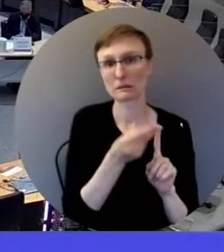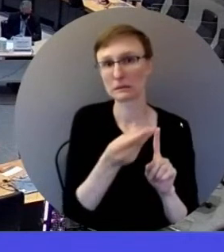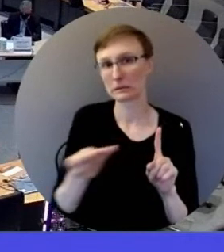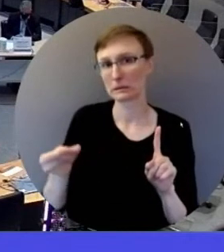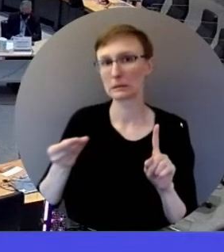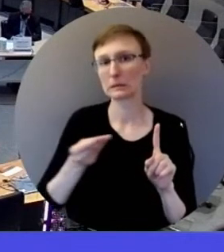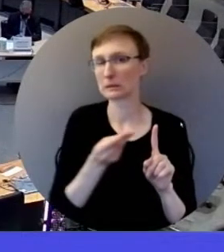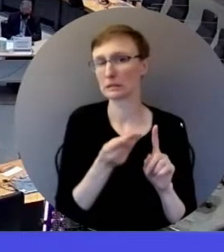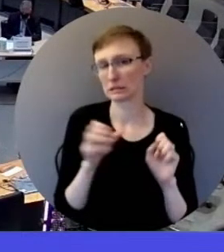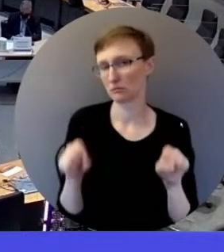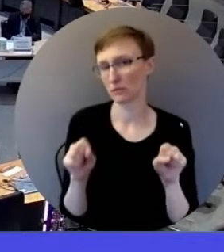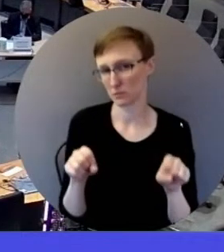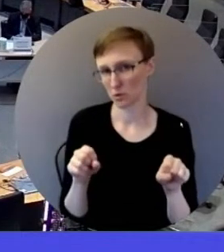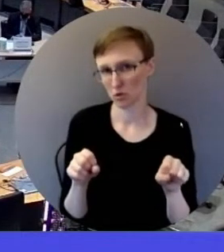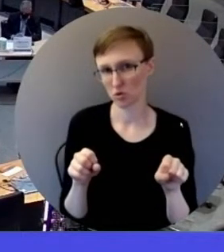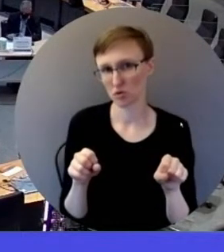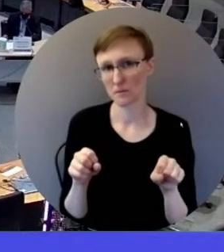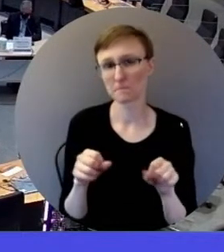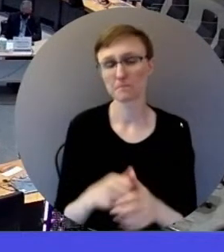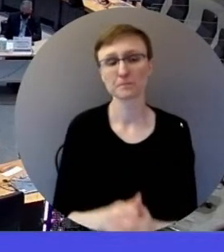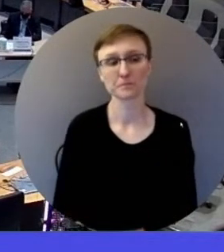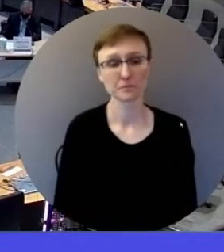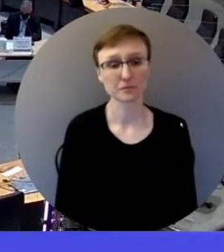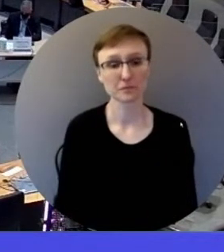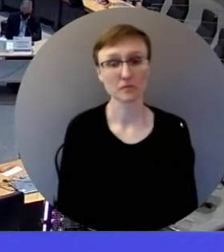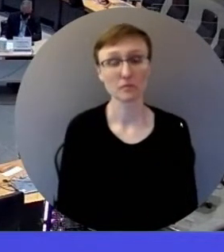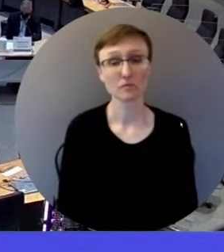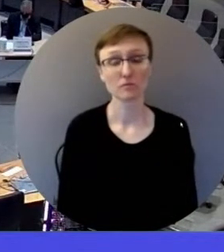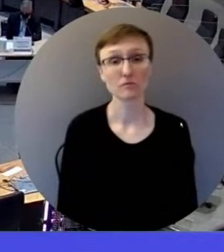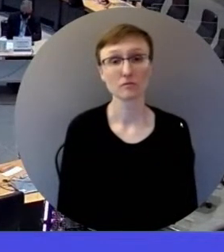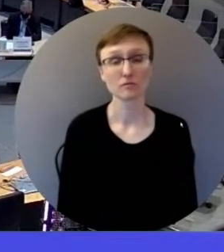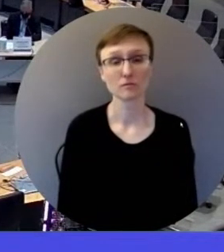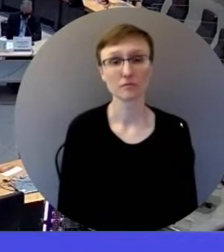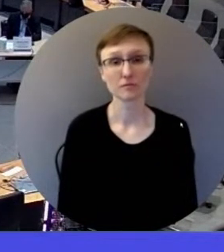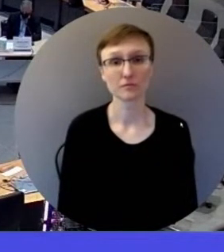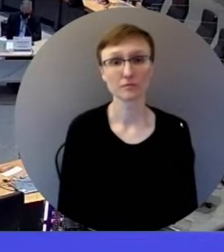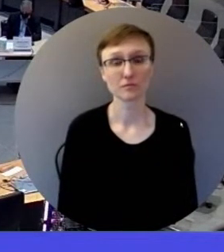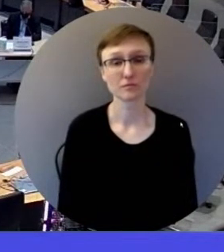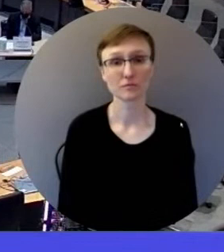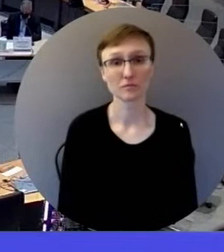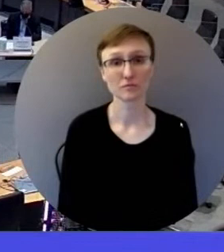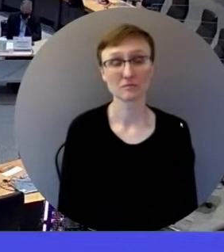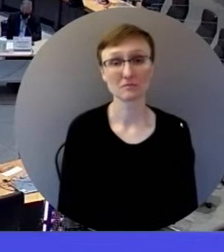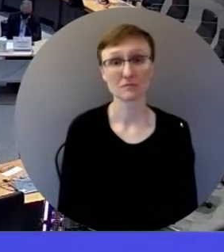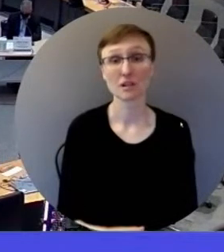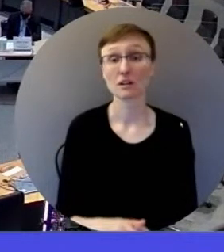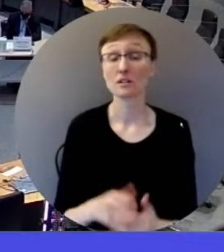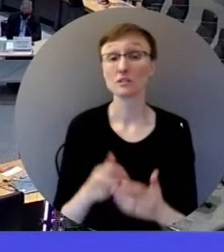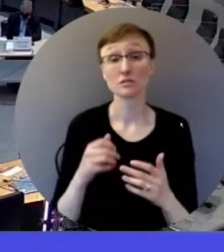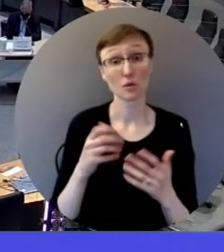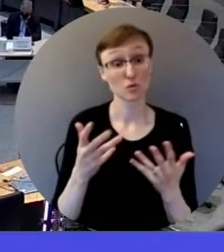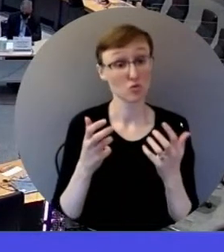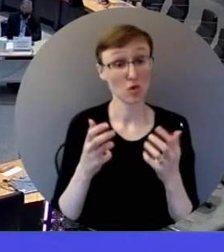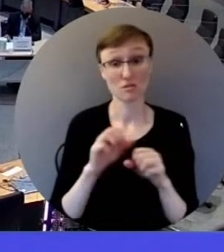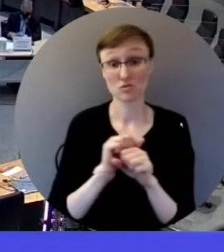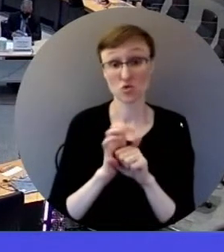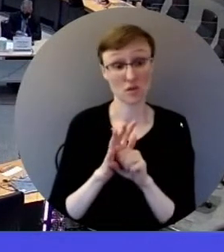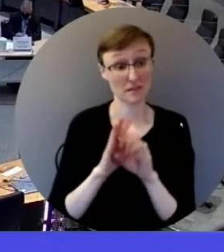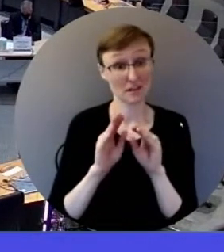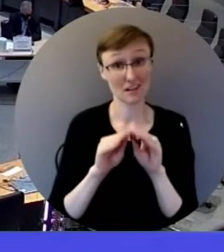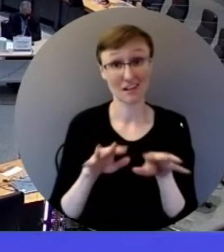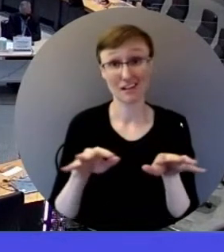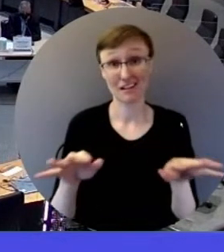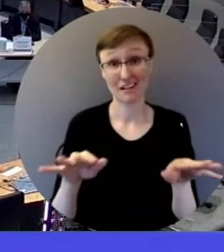2 doses in order to avoid COVID-19 transmission as well as the Delta